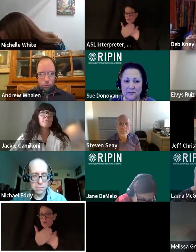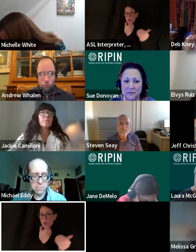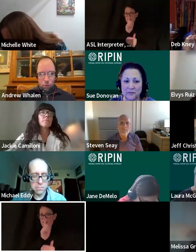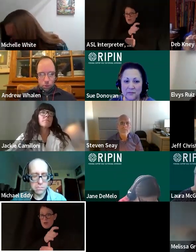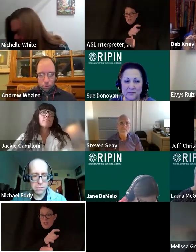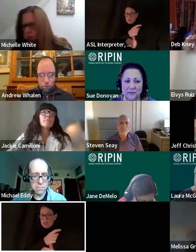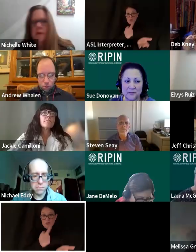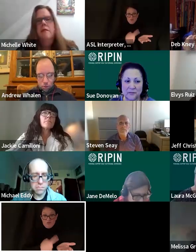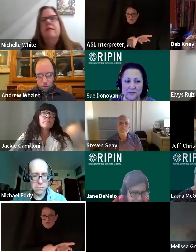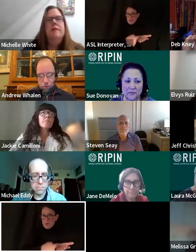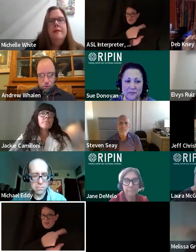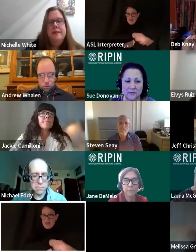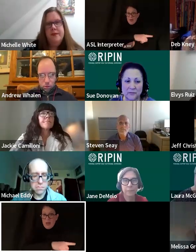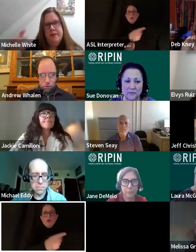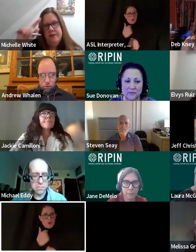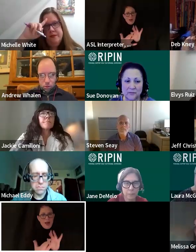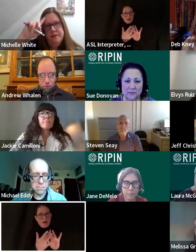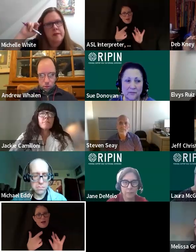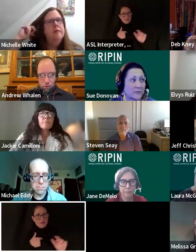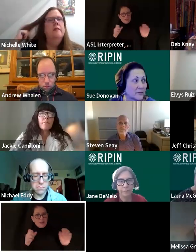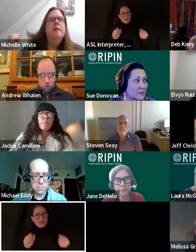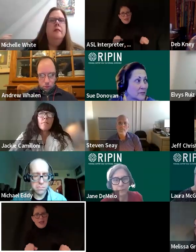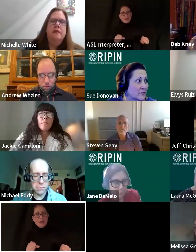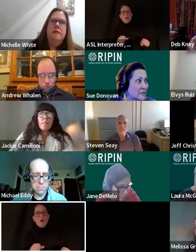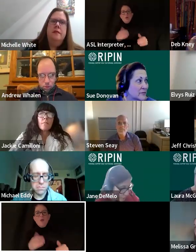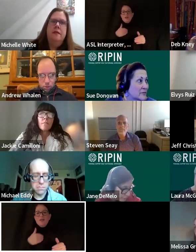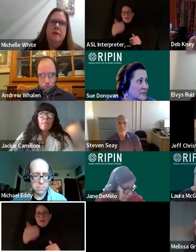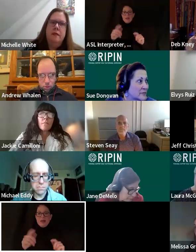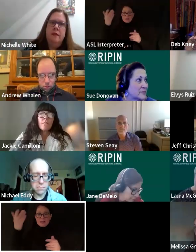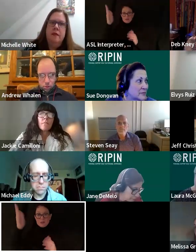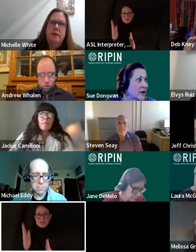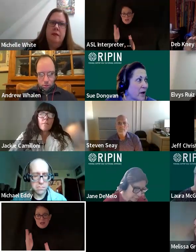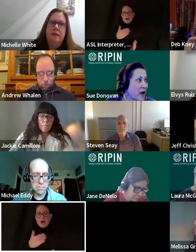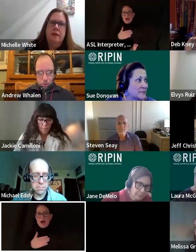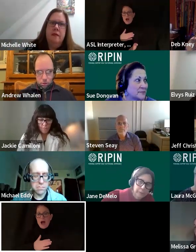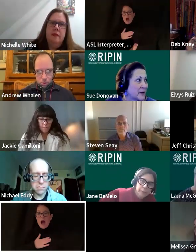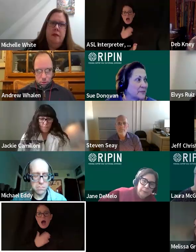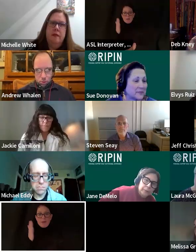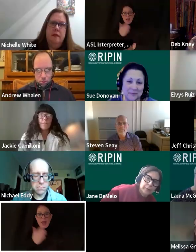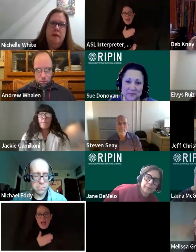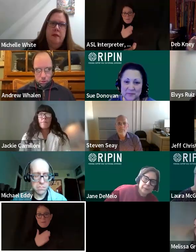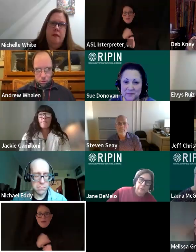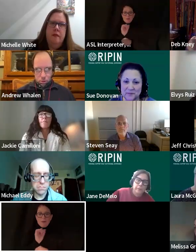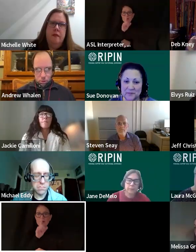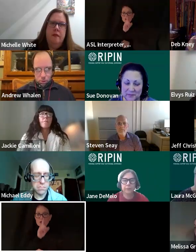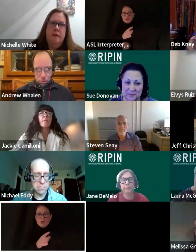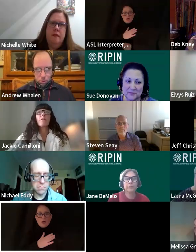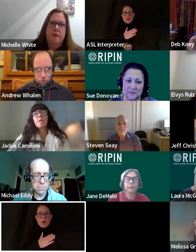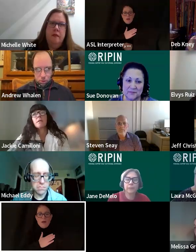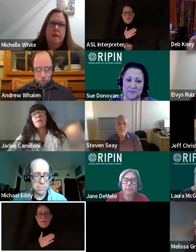to. And I think you know how to reach me. When we move to the next presenter, I'm happy to make sure that